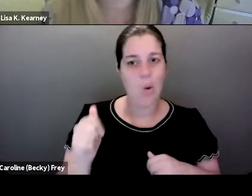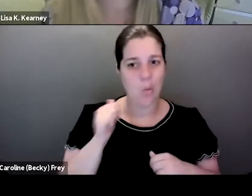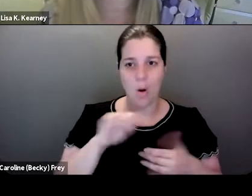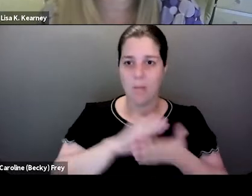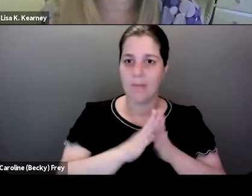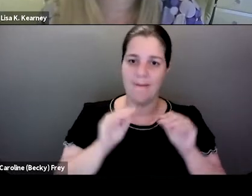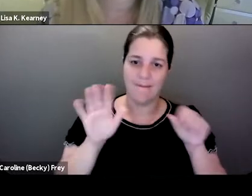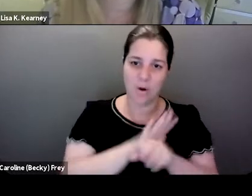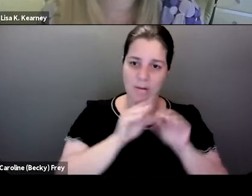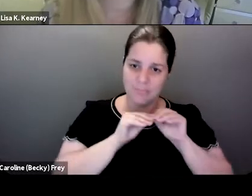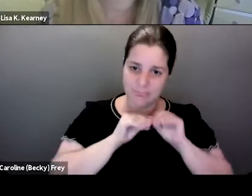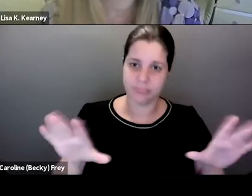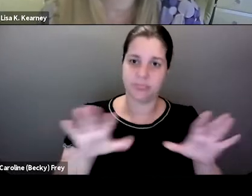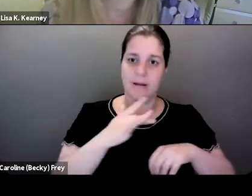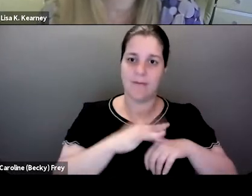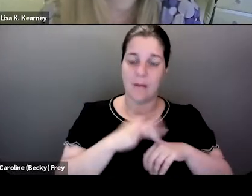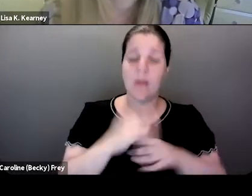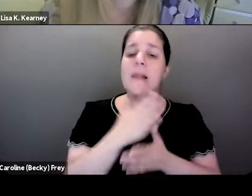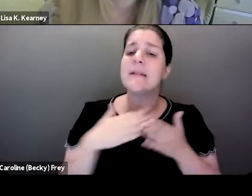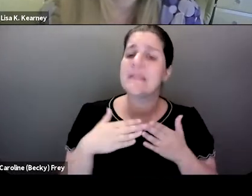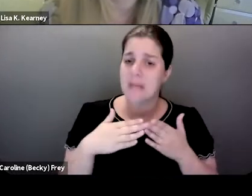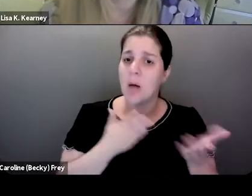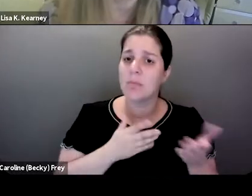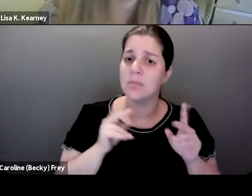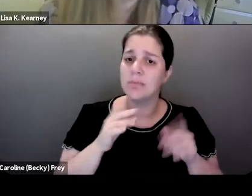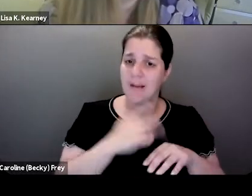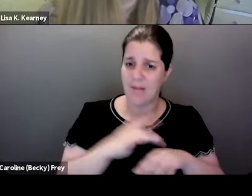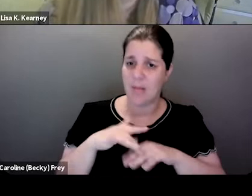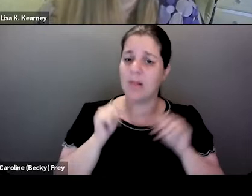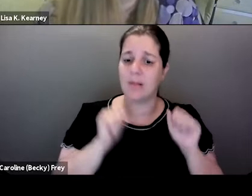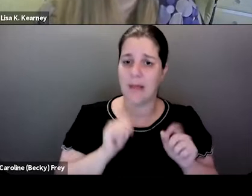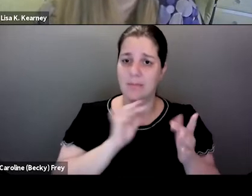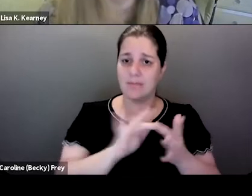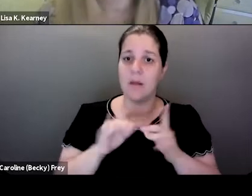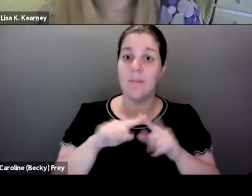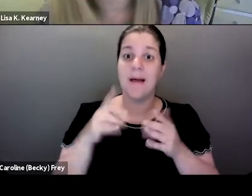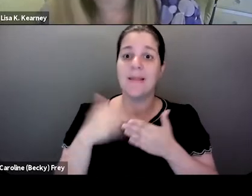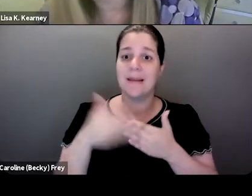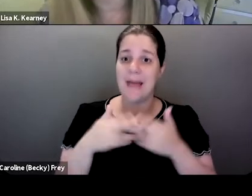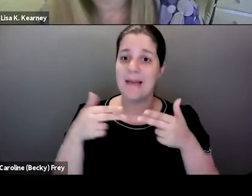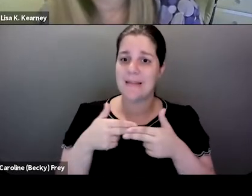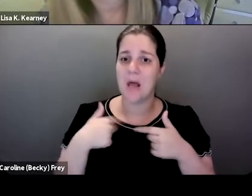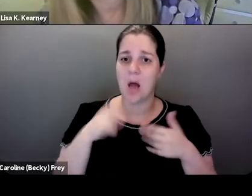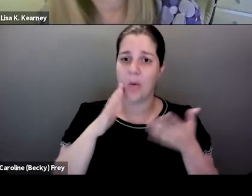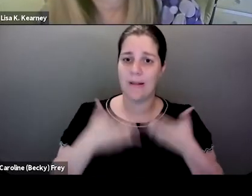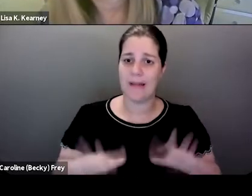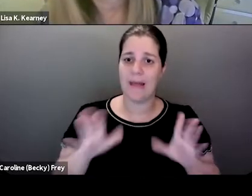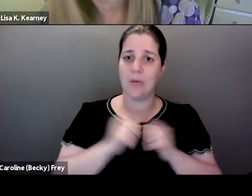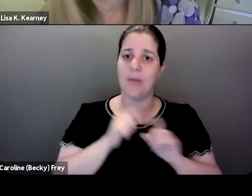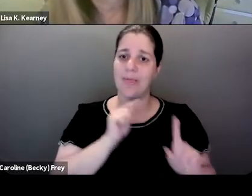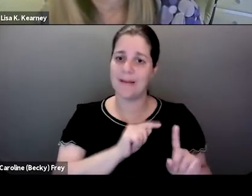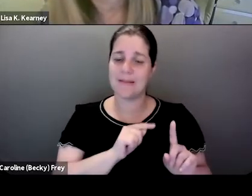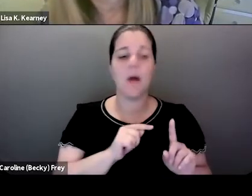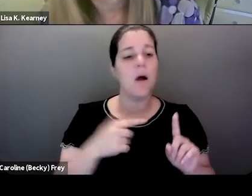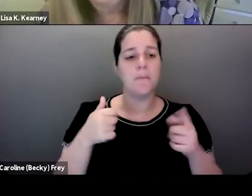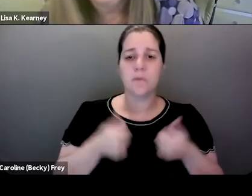until July, though we have some service carriers there. And next slide, I will just end with this thought for you, is trying to